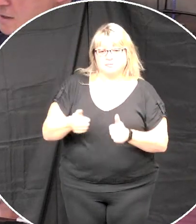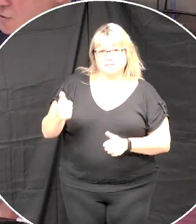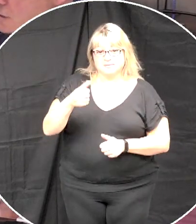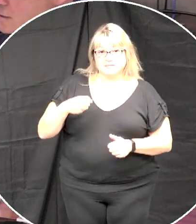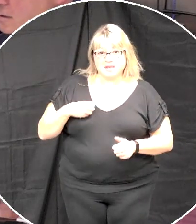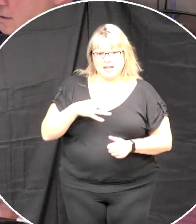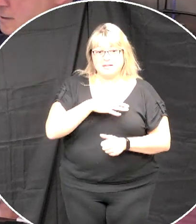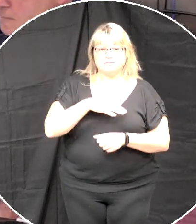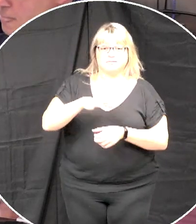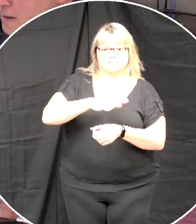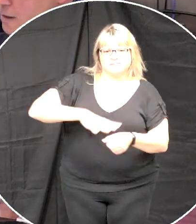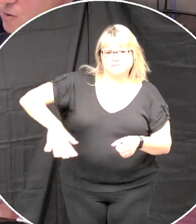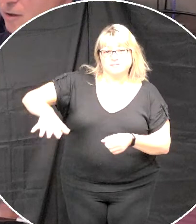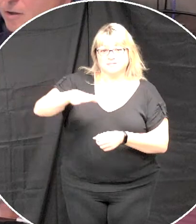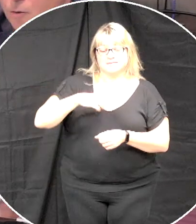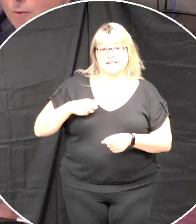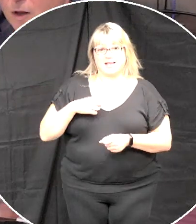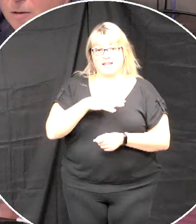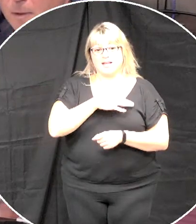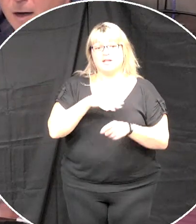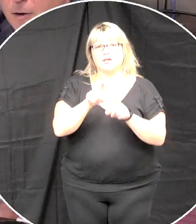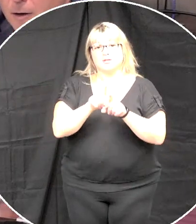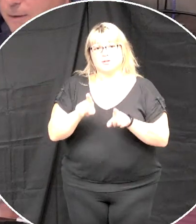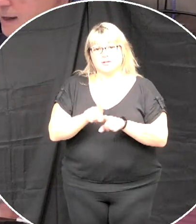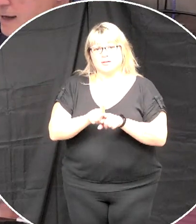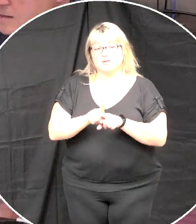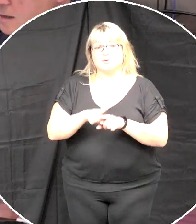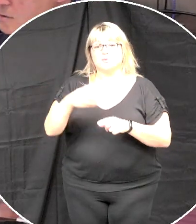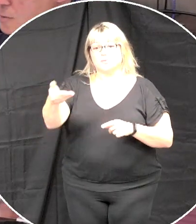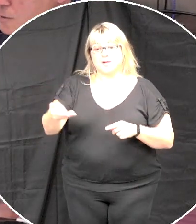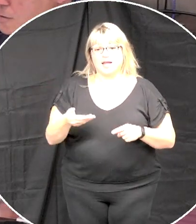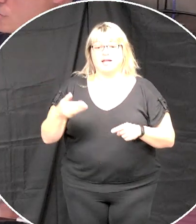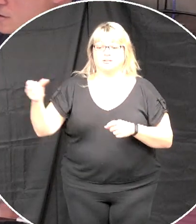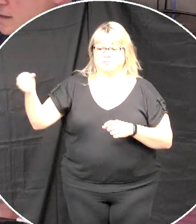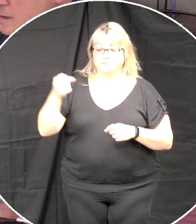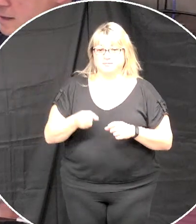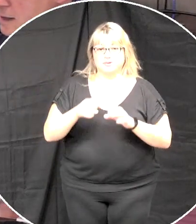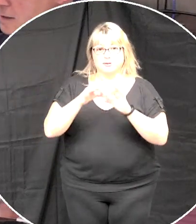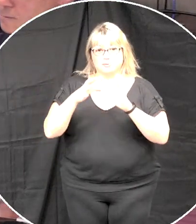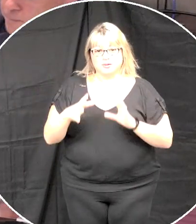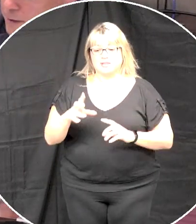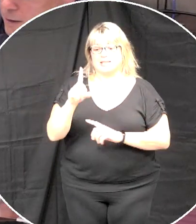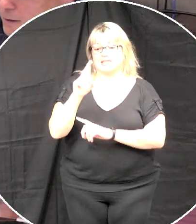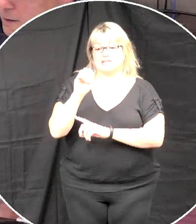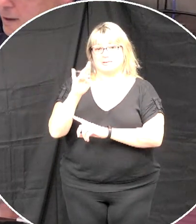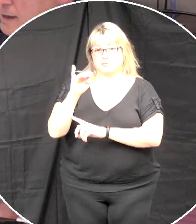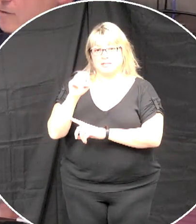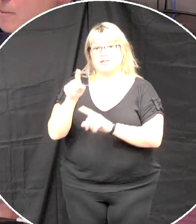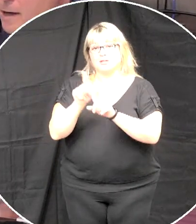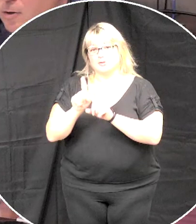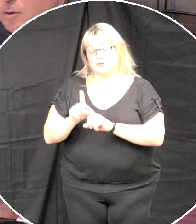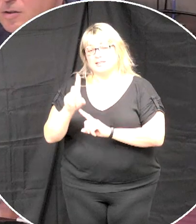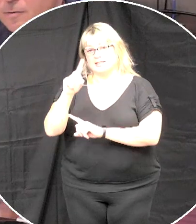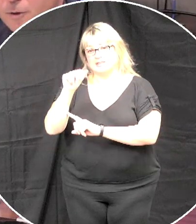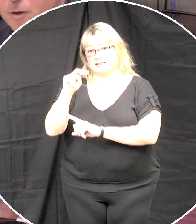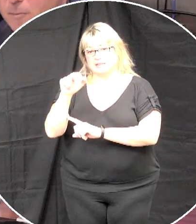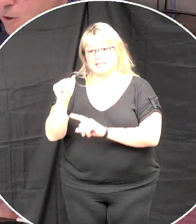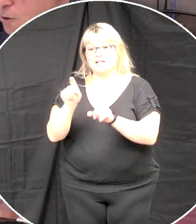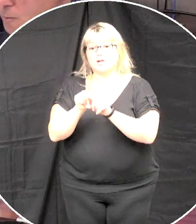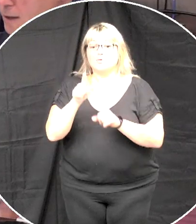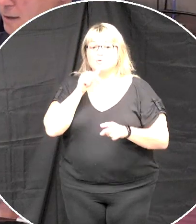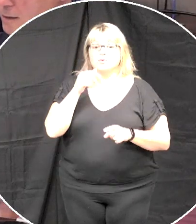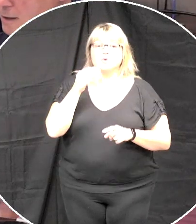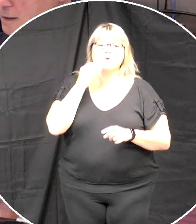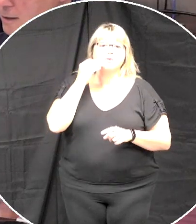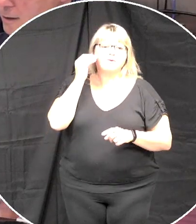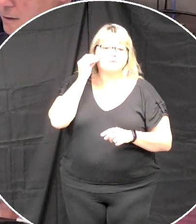from the district. I'd also like to welcome our ASL interpreters, Debbie and Dana. And everybody who is viewing from